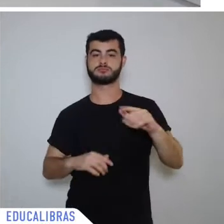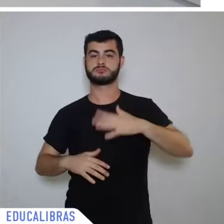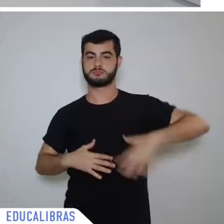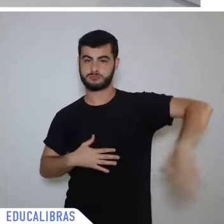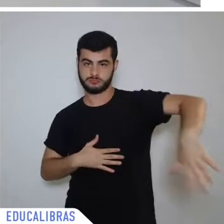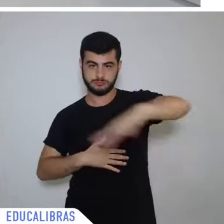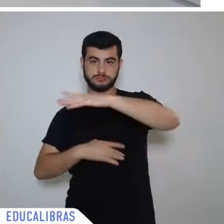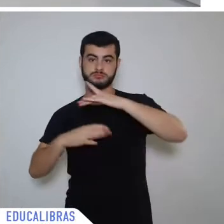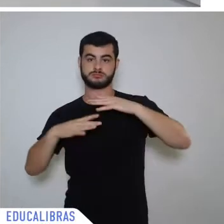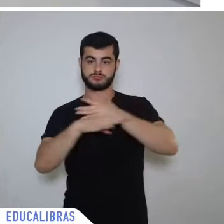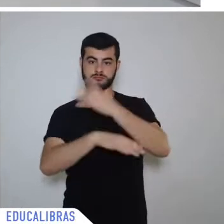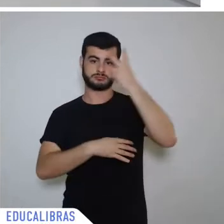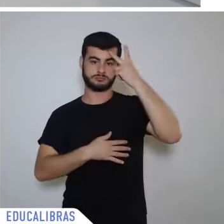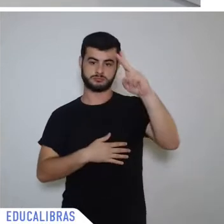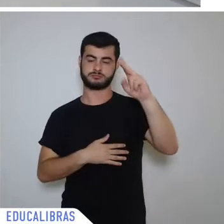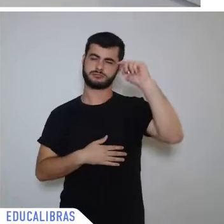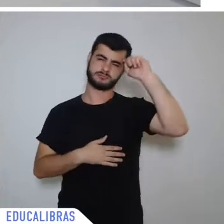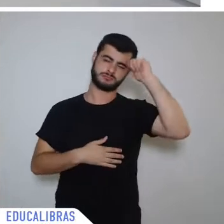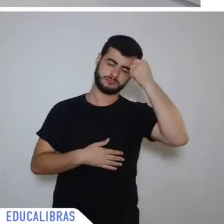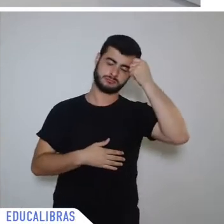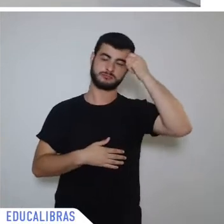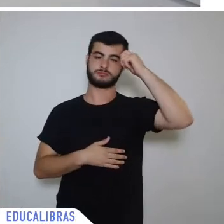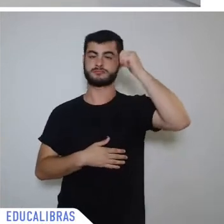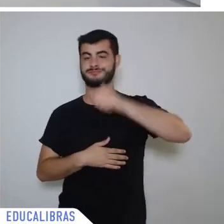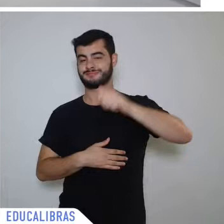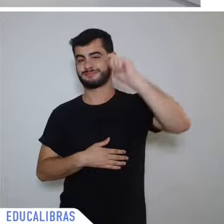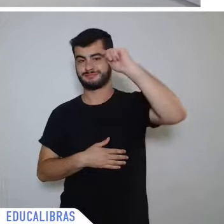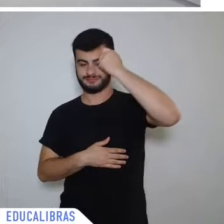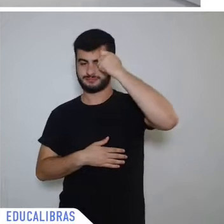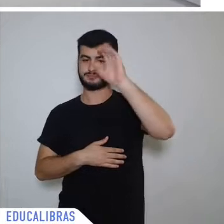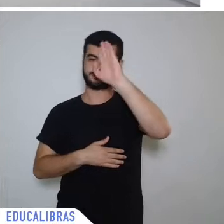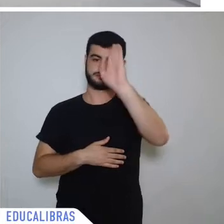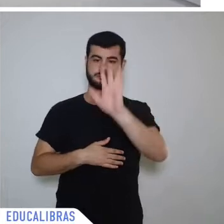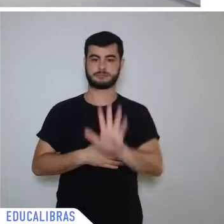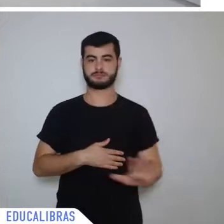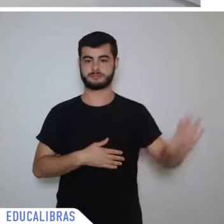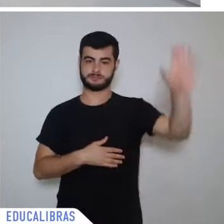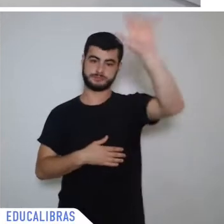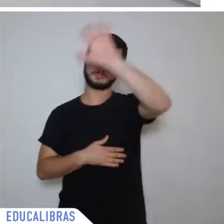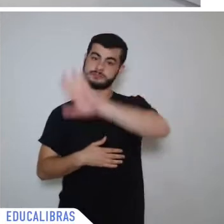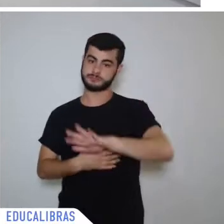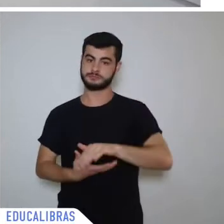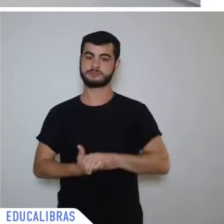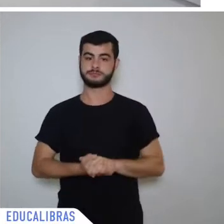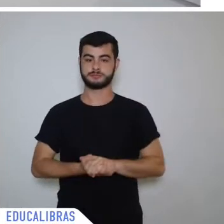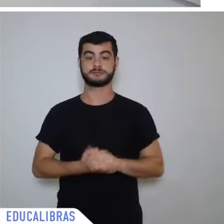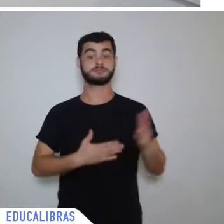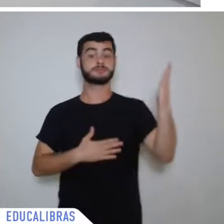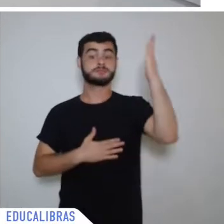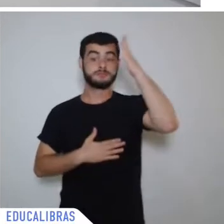and blockage that prevents them from access